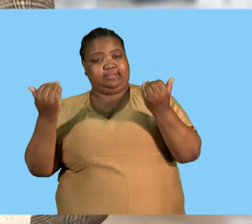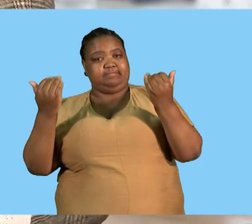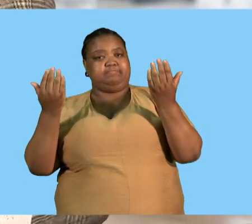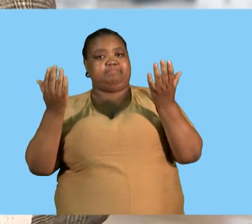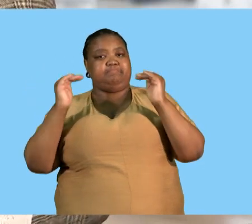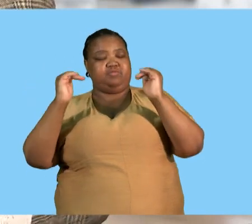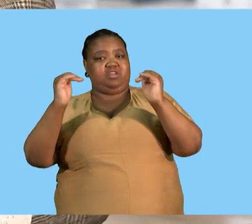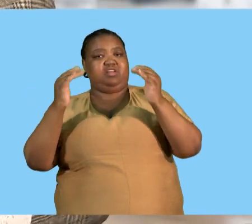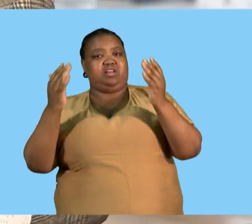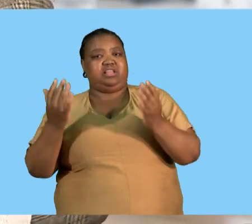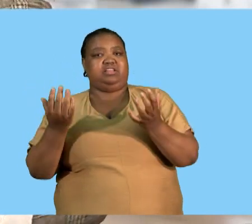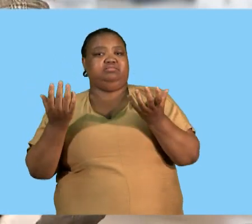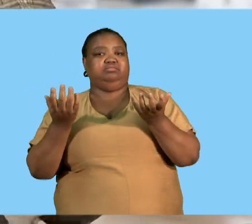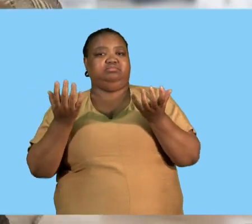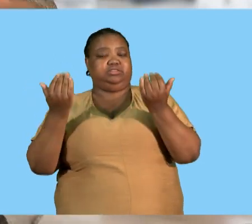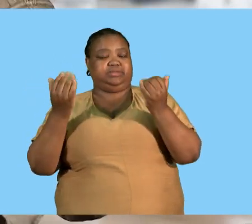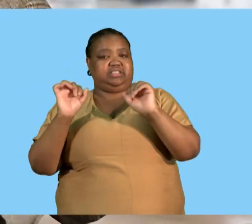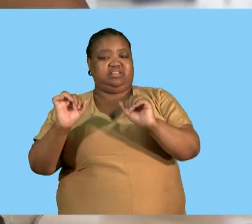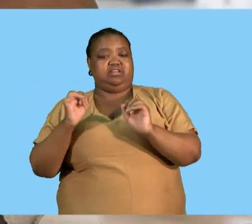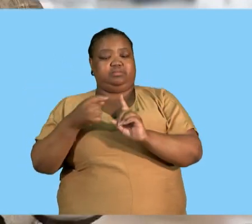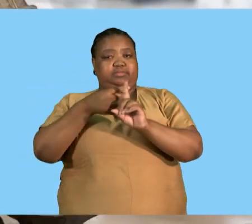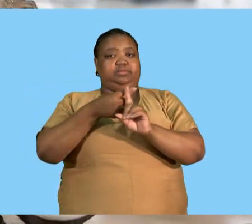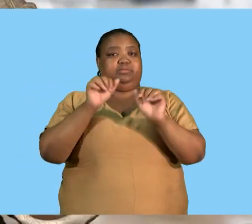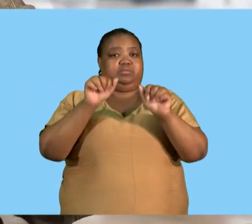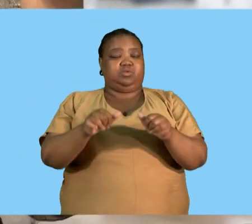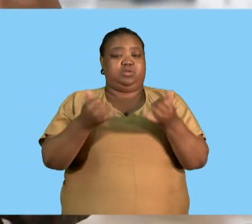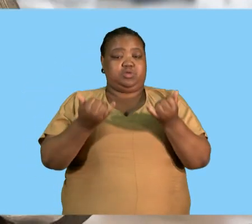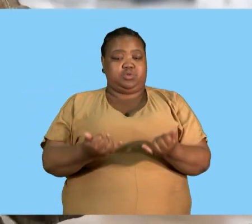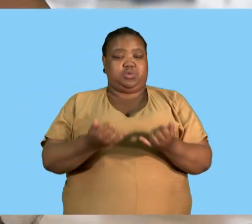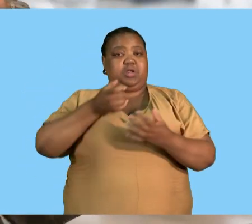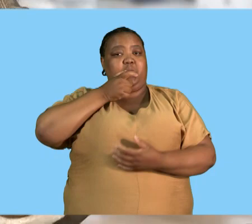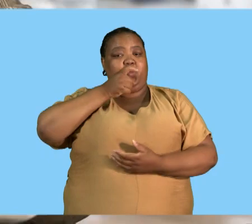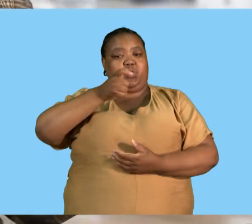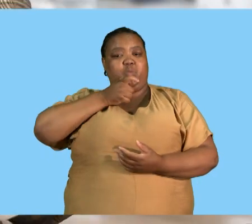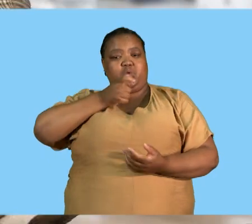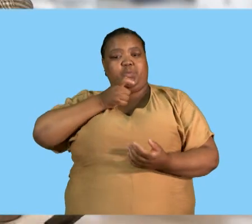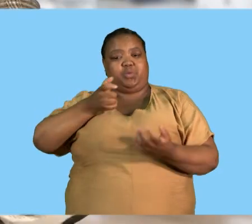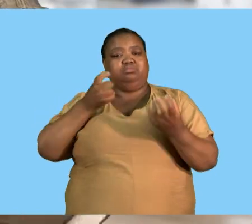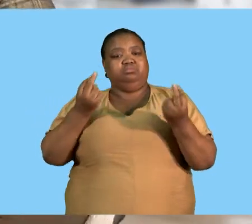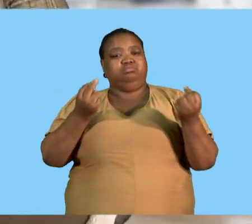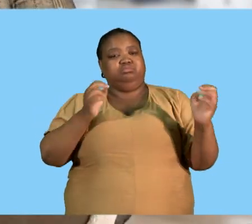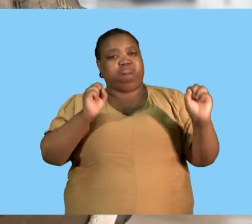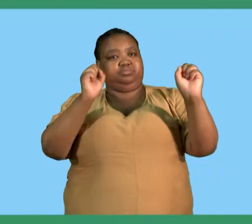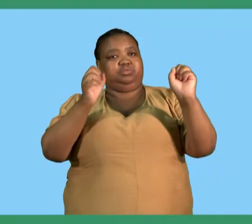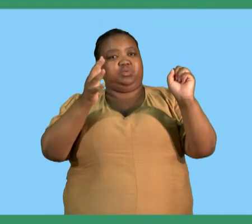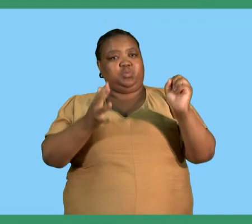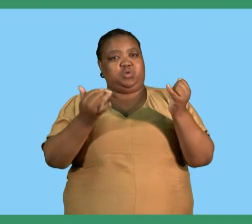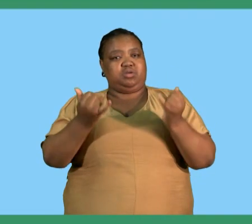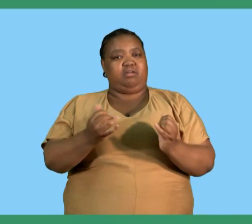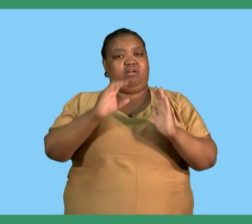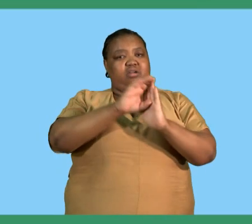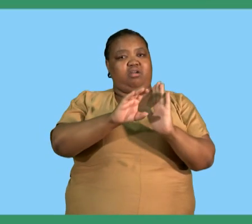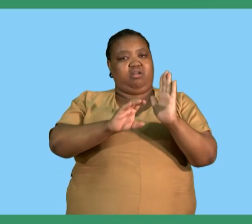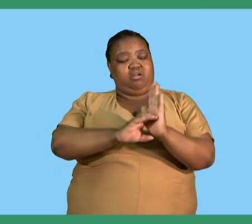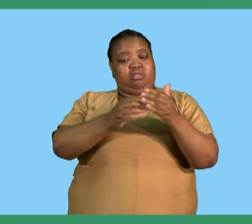on to our new words and language. So these words, we'll come across these words as we are busy with the content throughout the lesson. You've got a code of